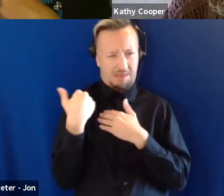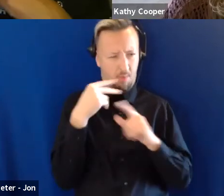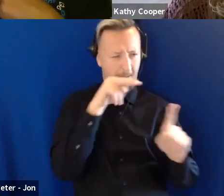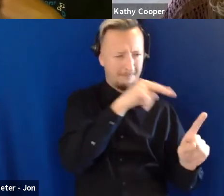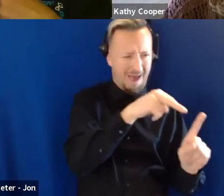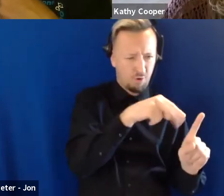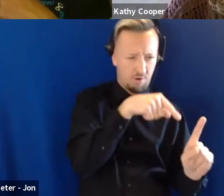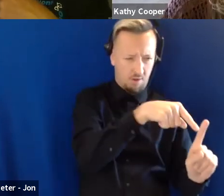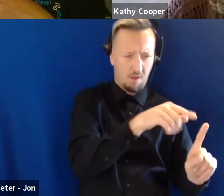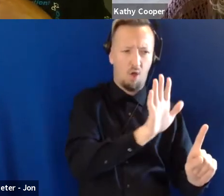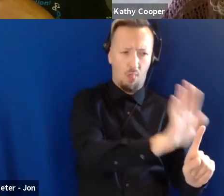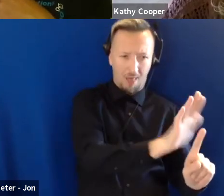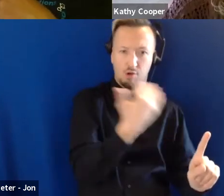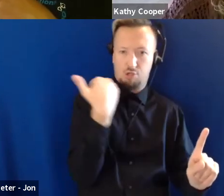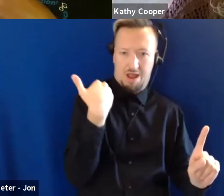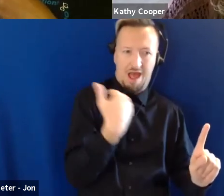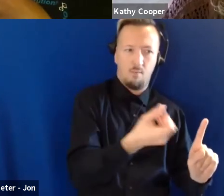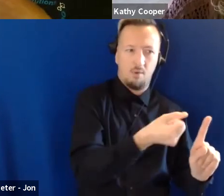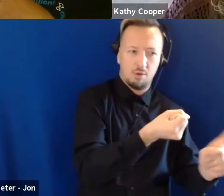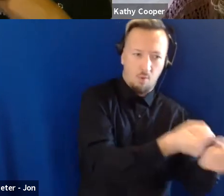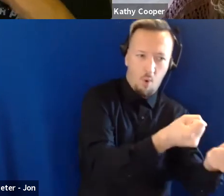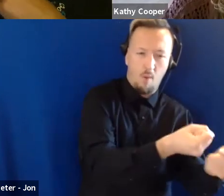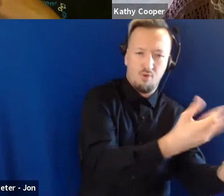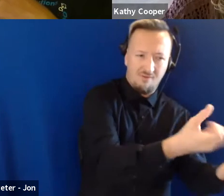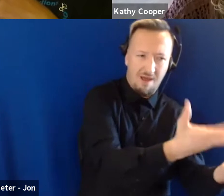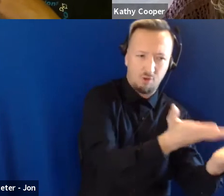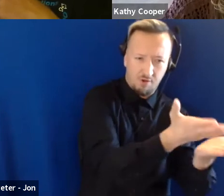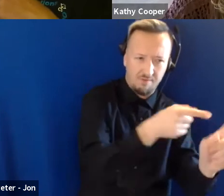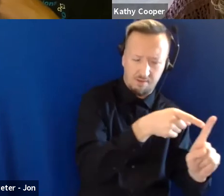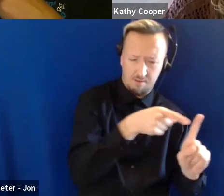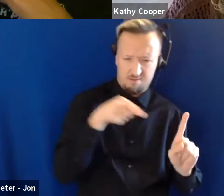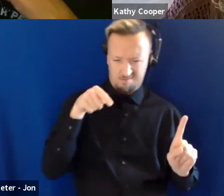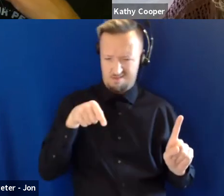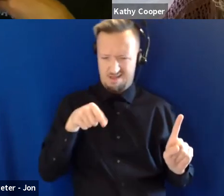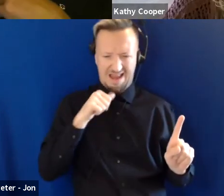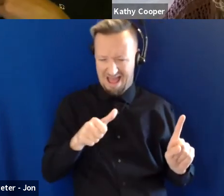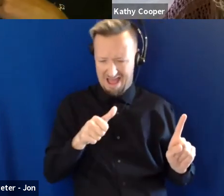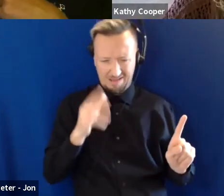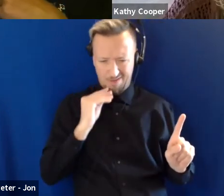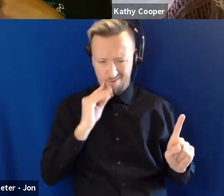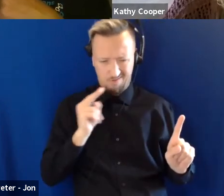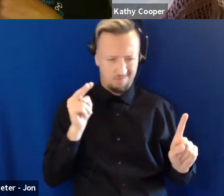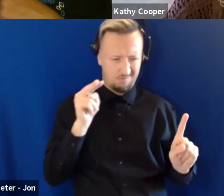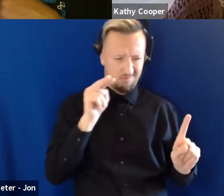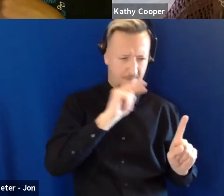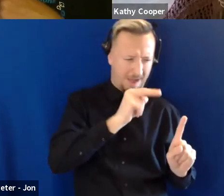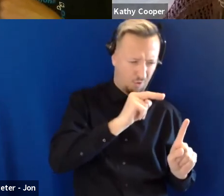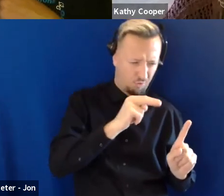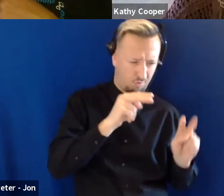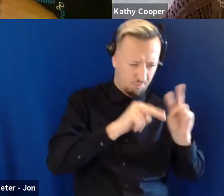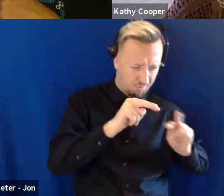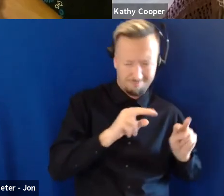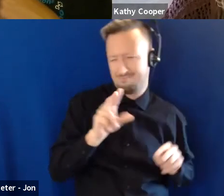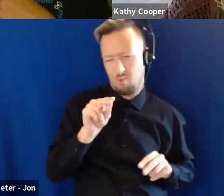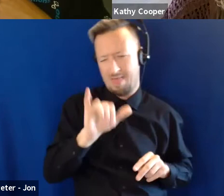and supervising the thing? It just is not a particularly good model. So